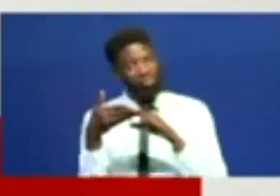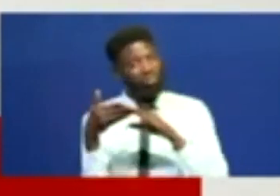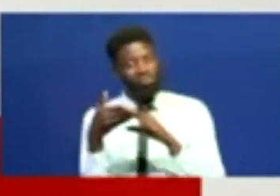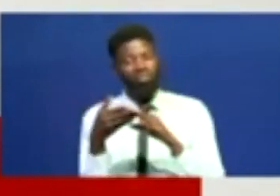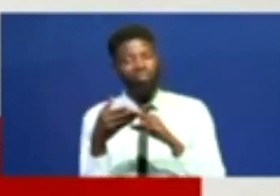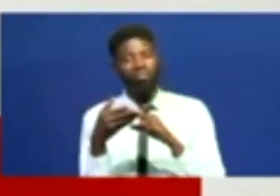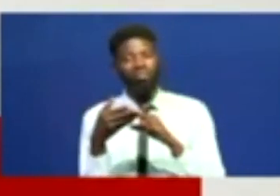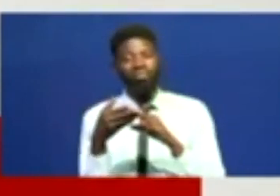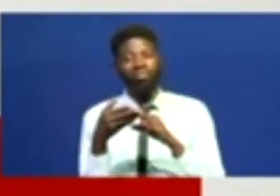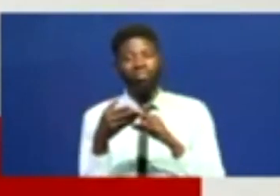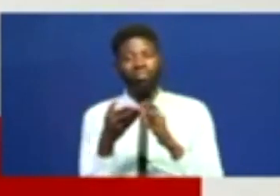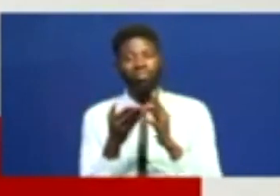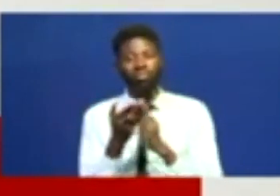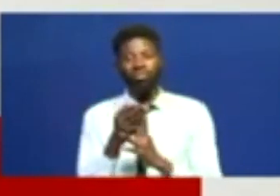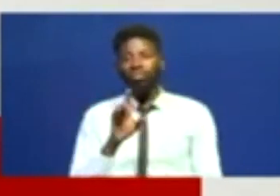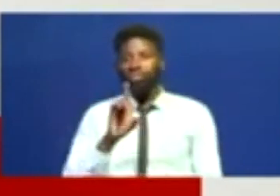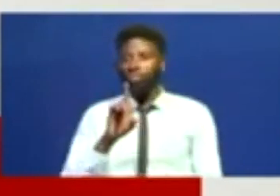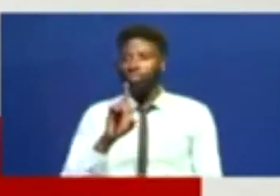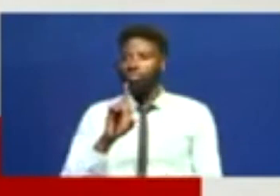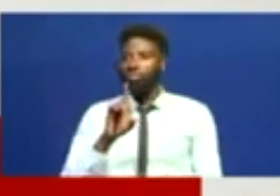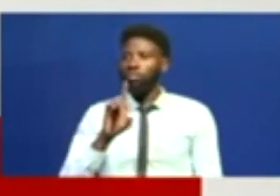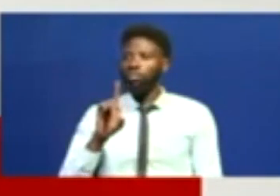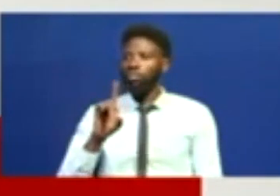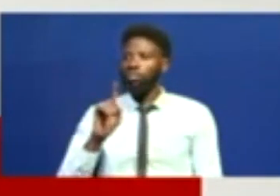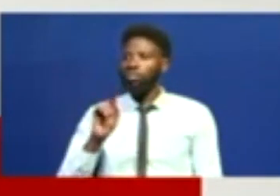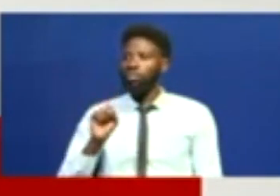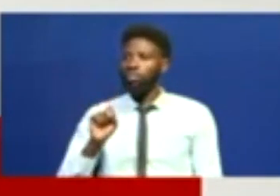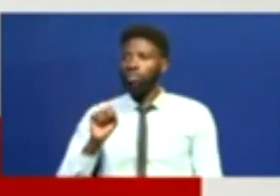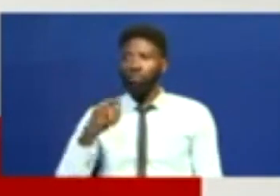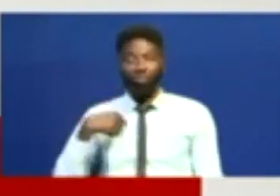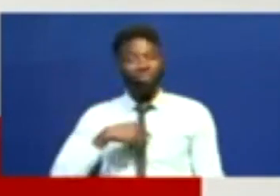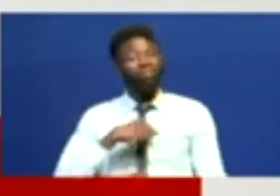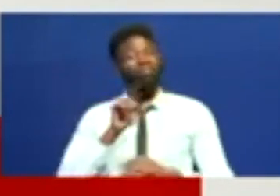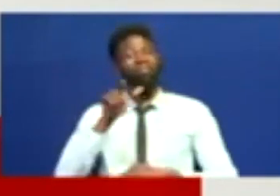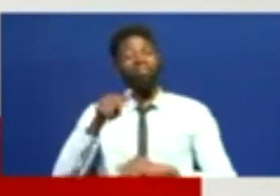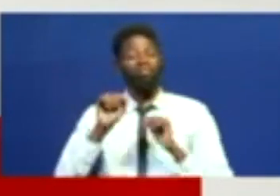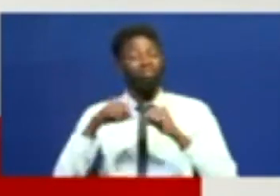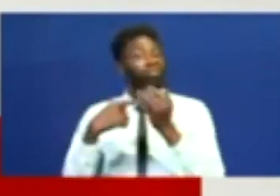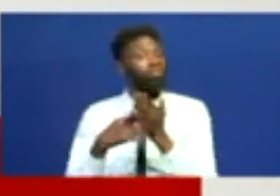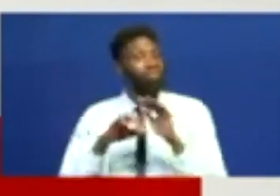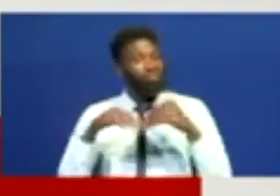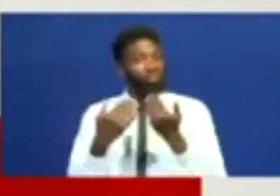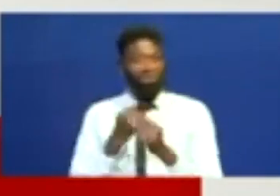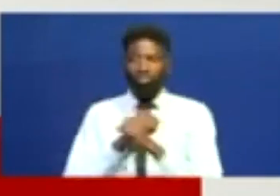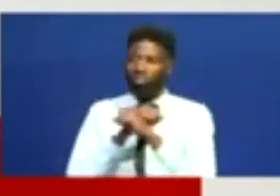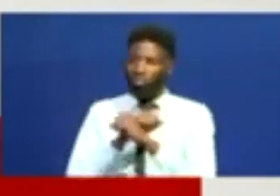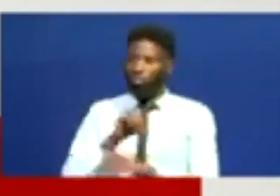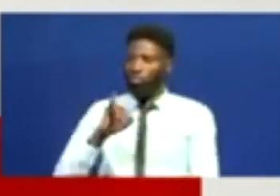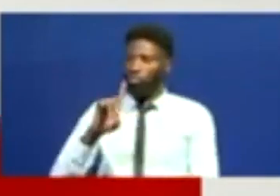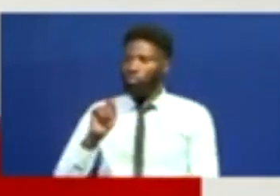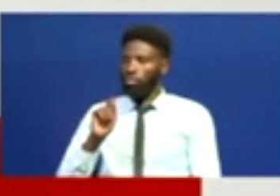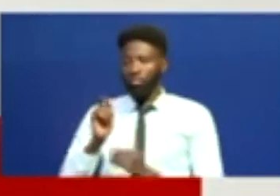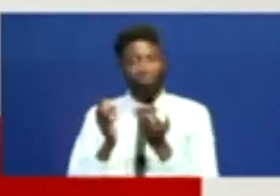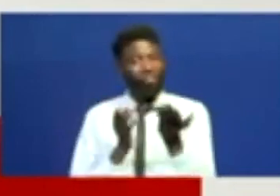through DDTS. So are we also likely to have a conversation around how to safeguard ICT infrastructure and ICT